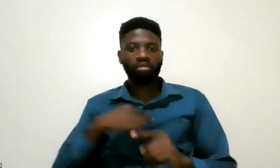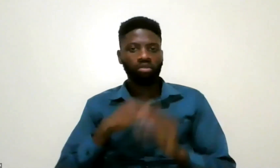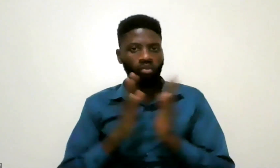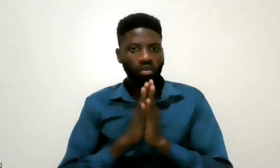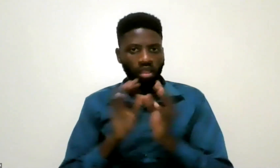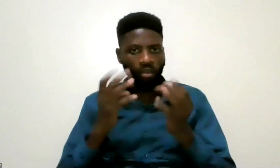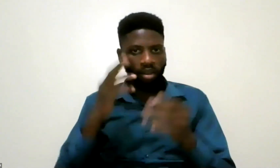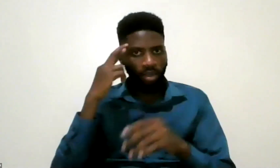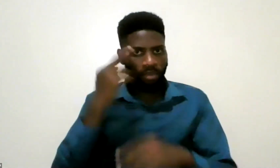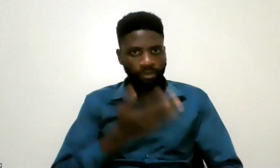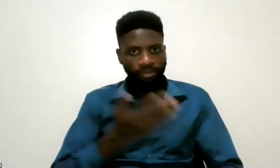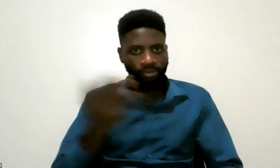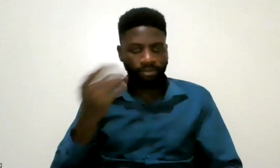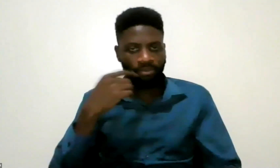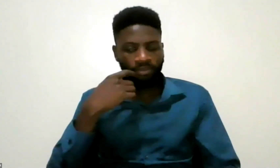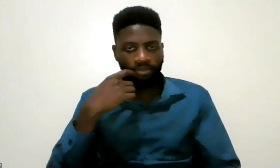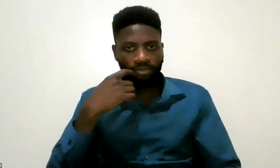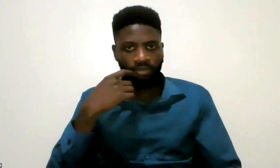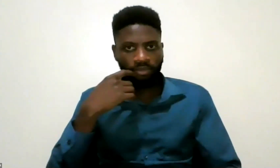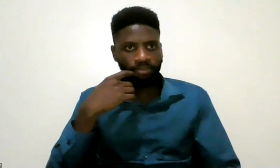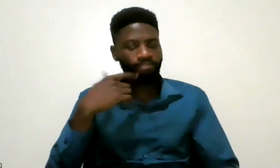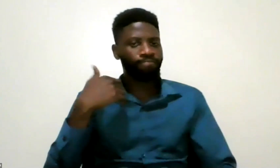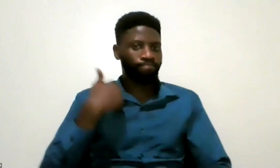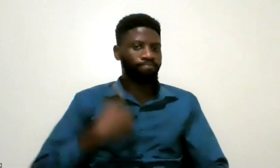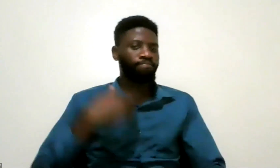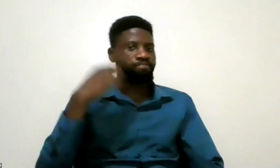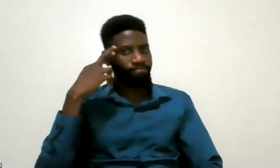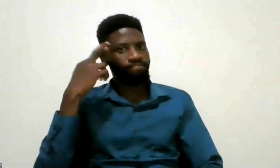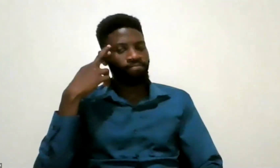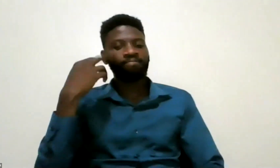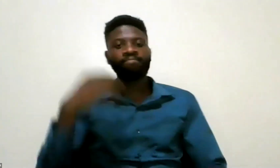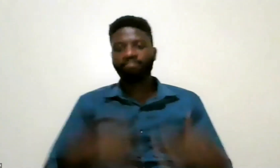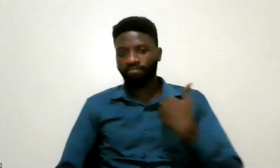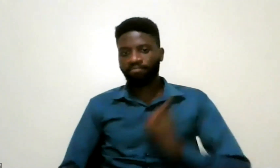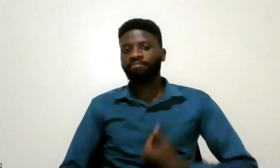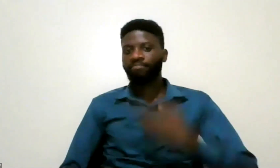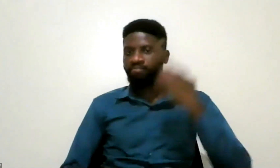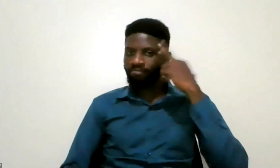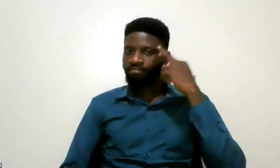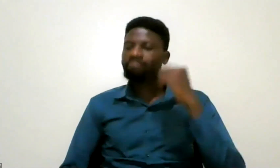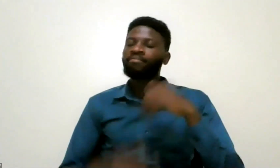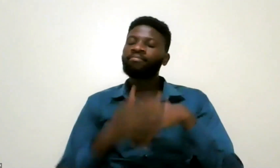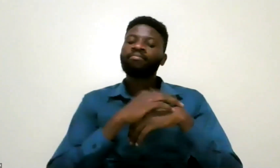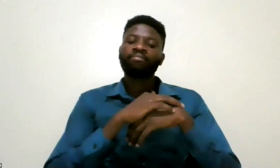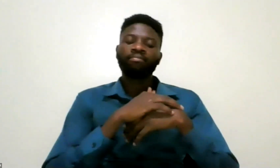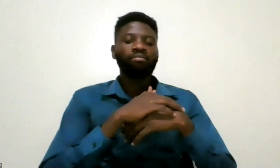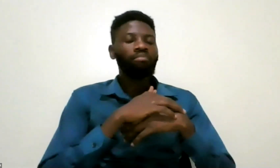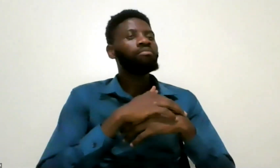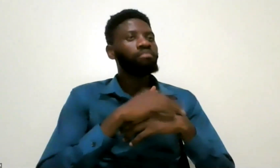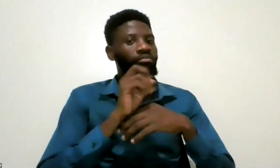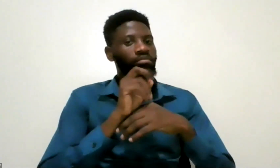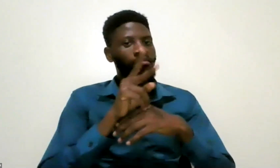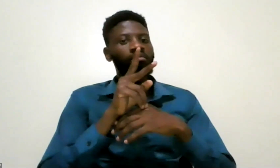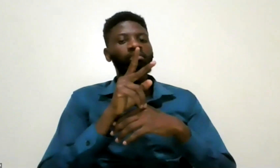remember? Can remember. I can remember. Yeah, you remember? Yes. So we'll